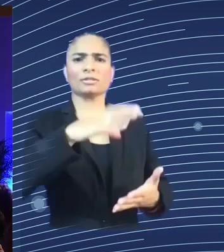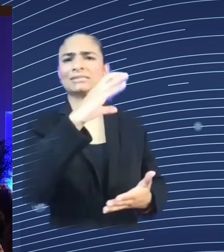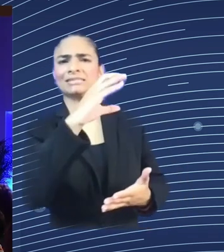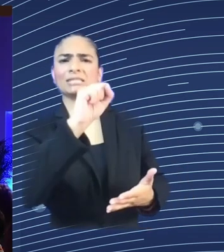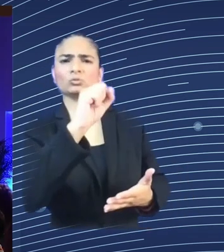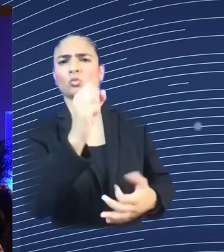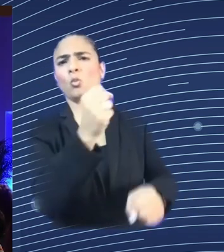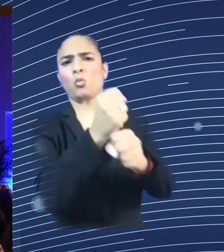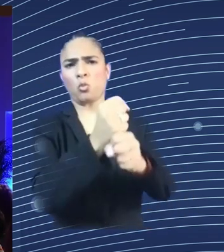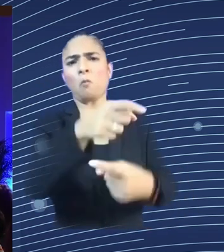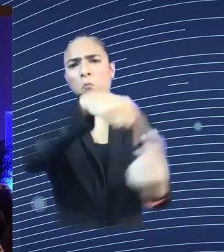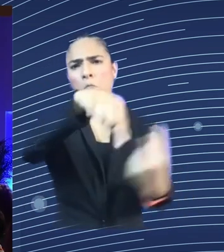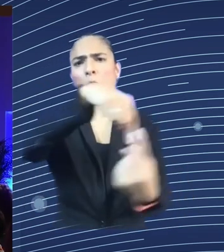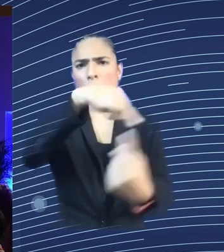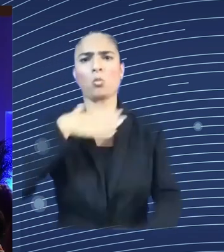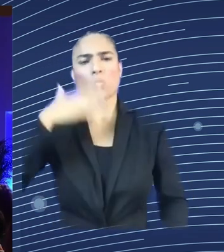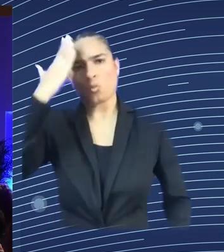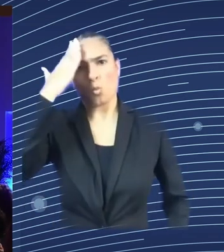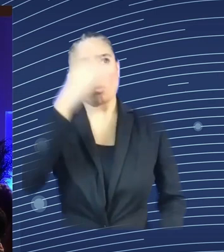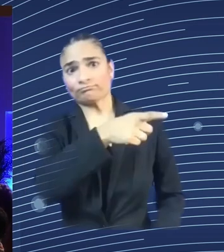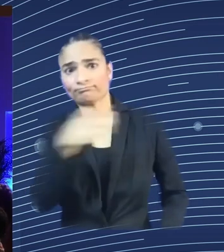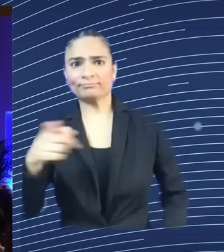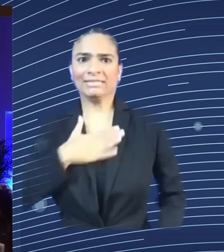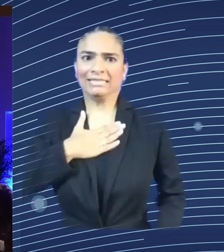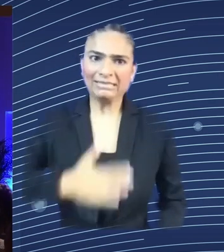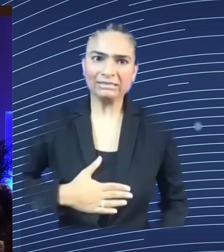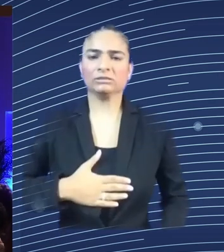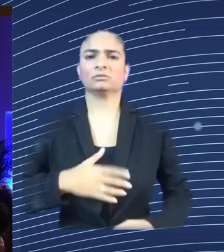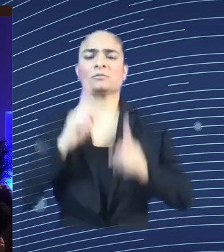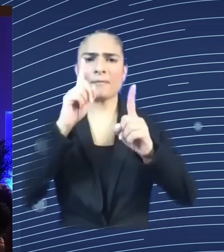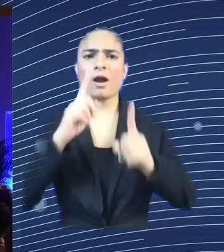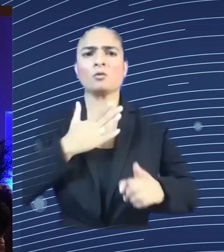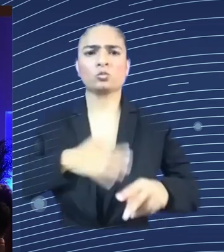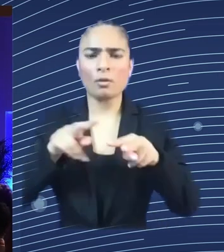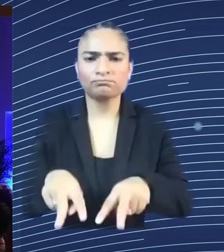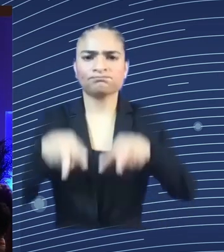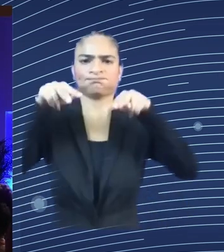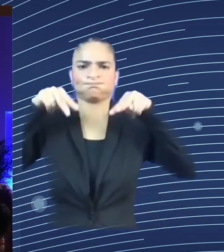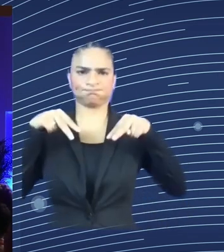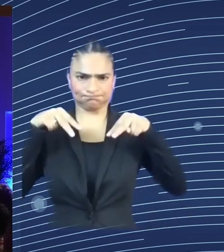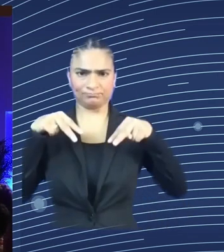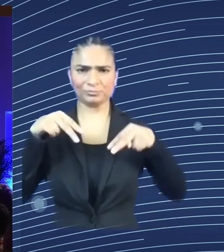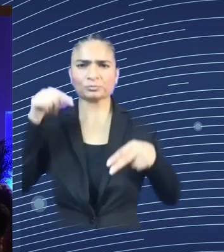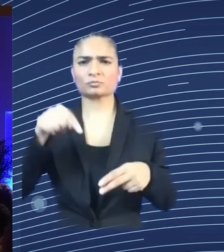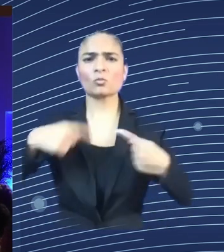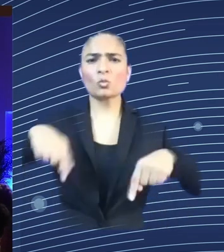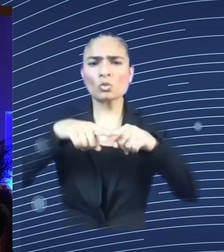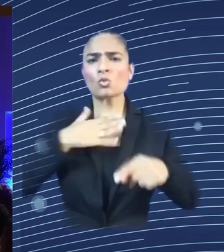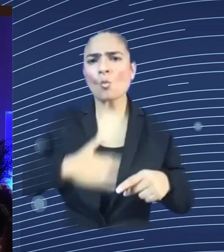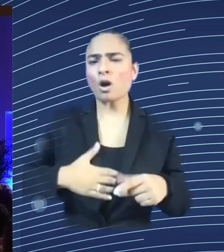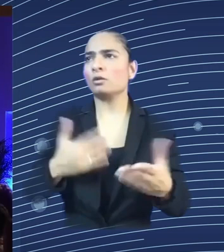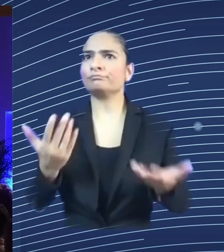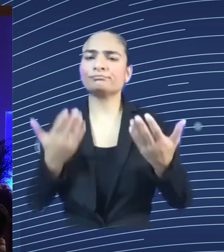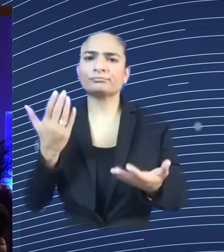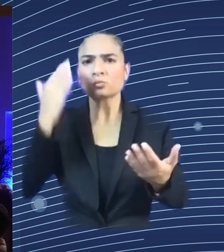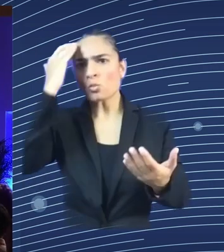the argument, pragmatic argument of a lot of administrations that say, look, we have a very thin budget, we are stretched thin, we